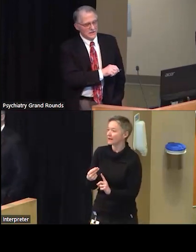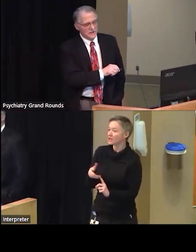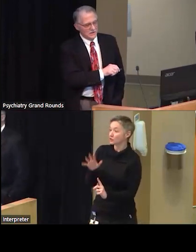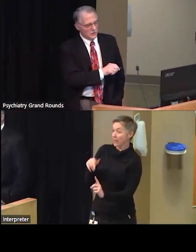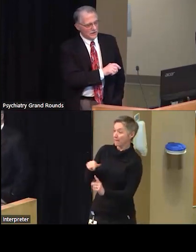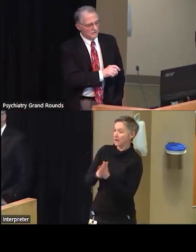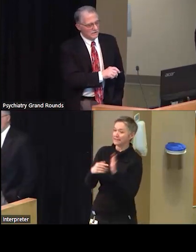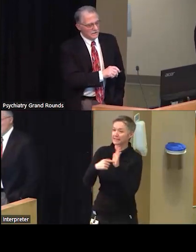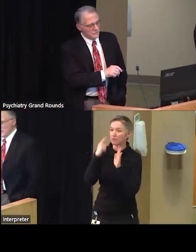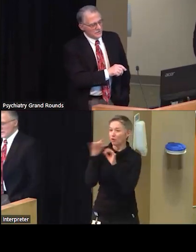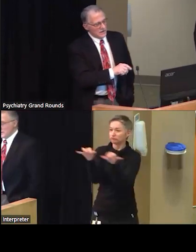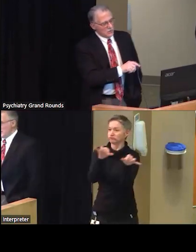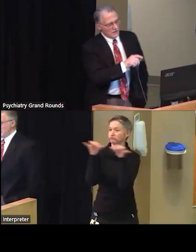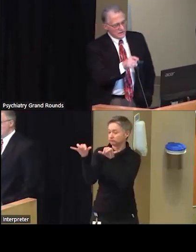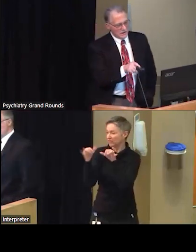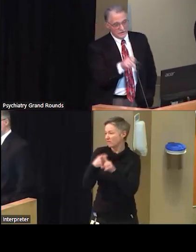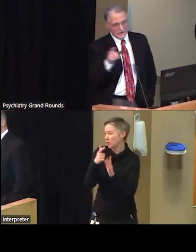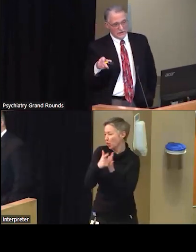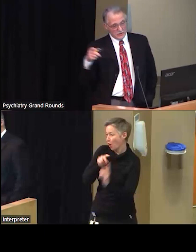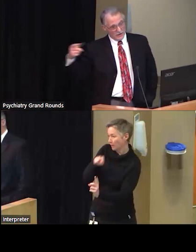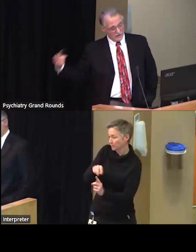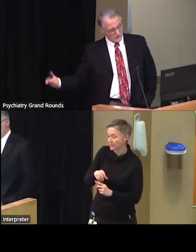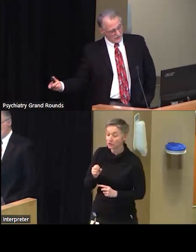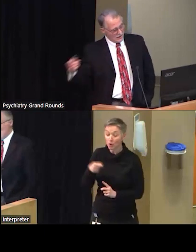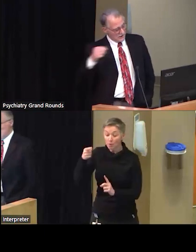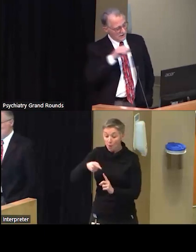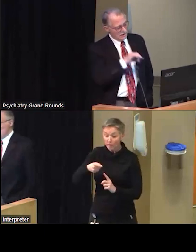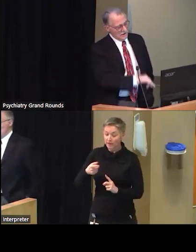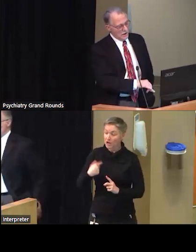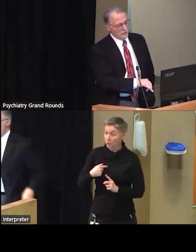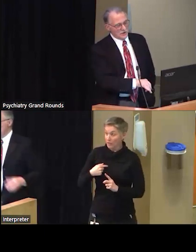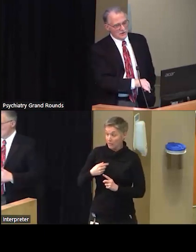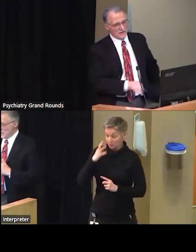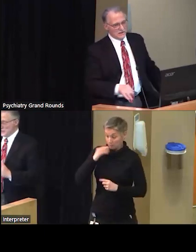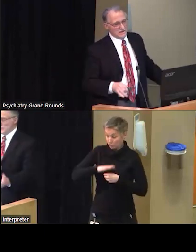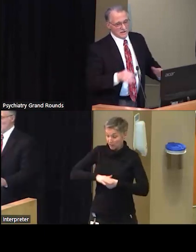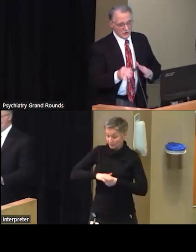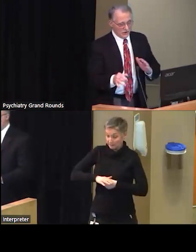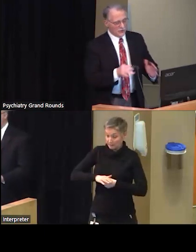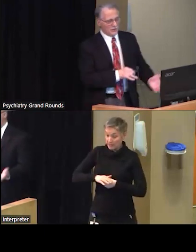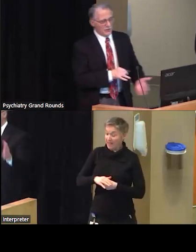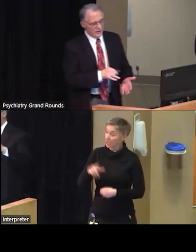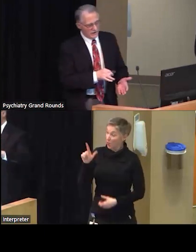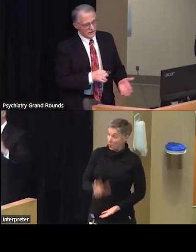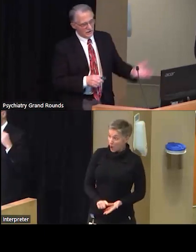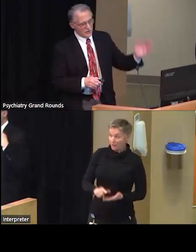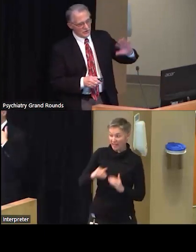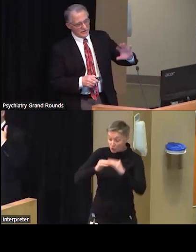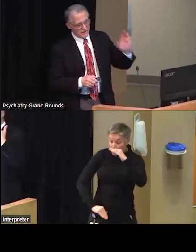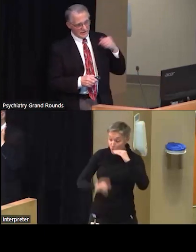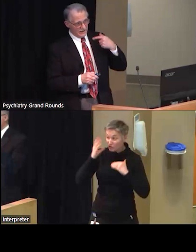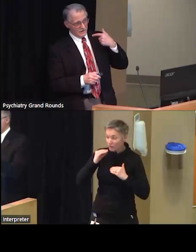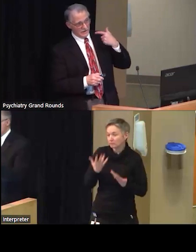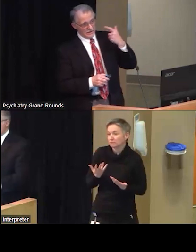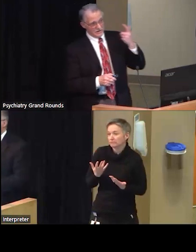point. So here's the point of, we get into different areas that we call stress. Hypostress isn't so good, we're bored.